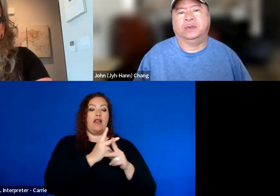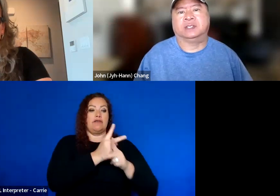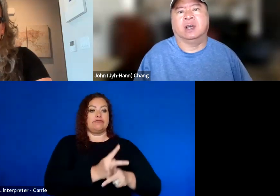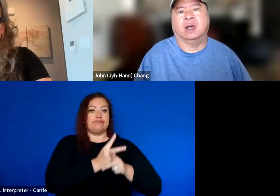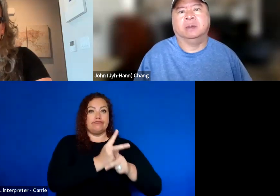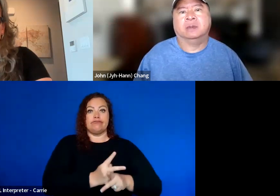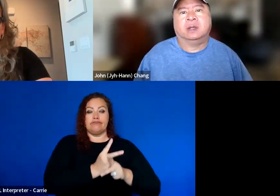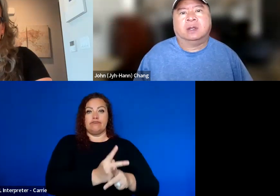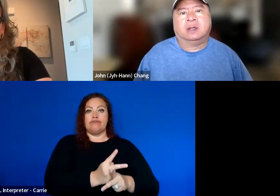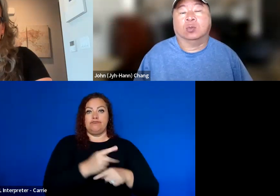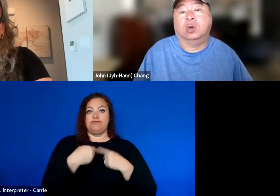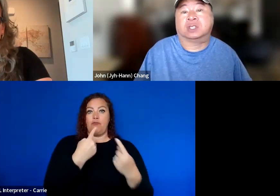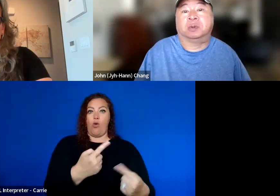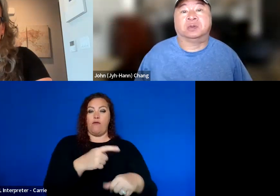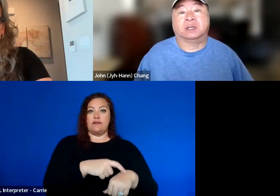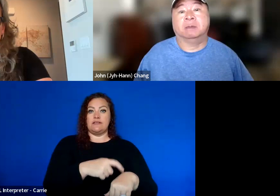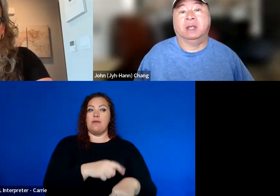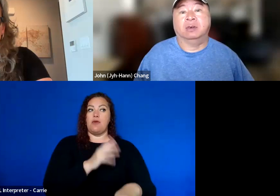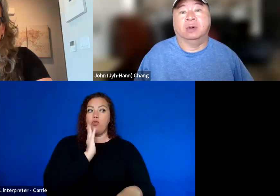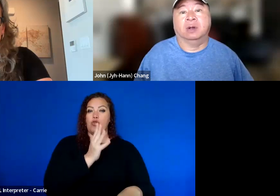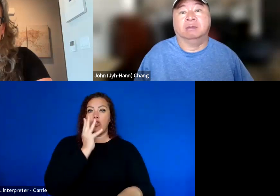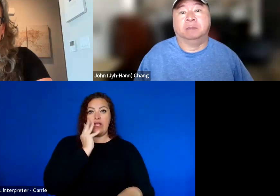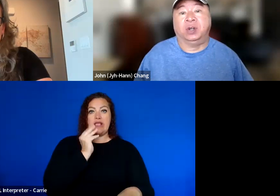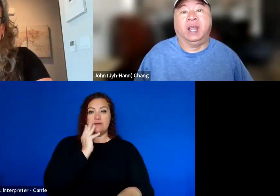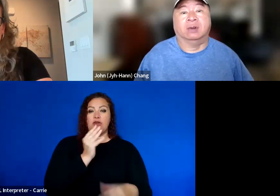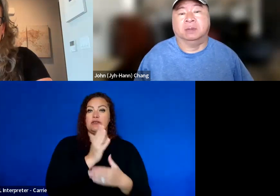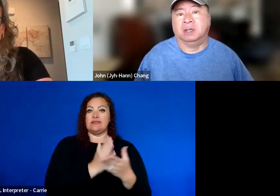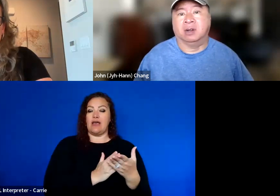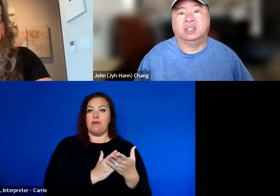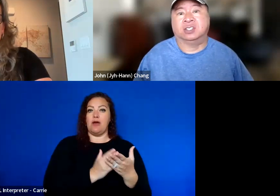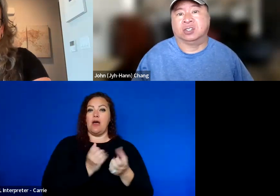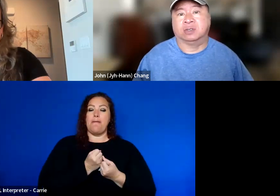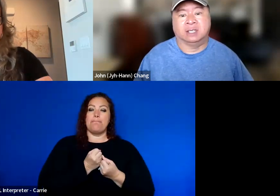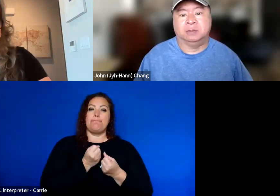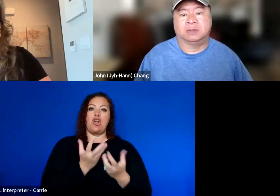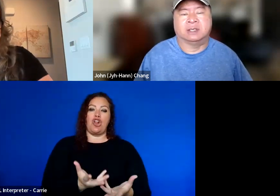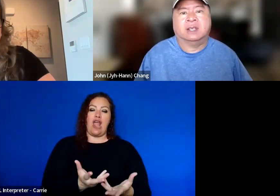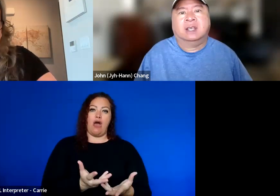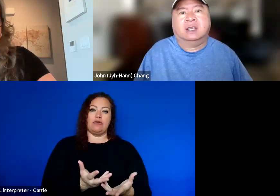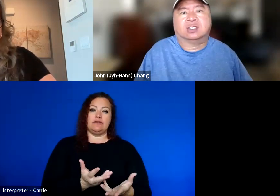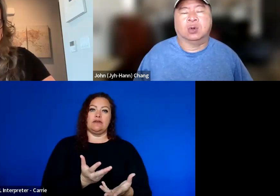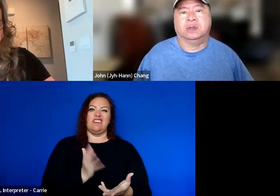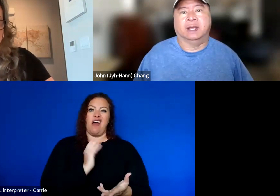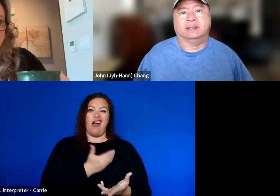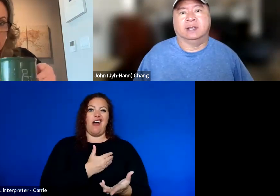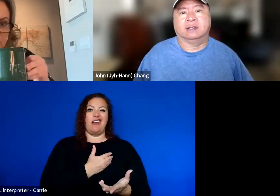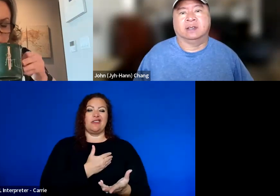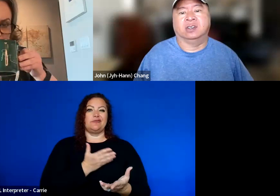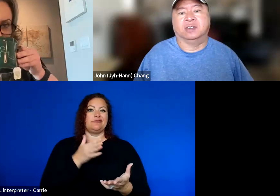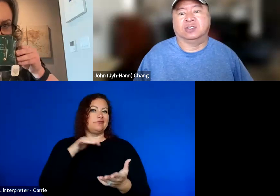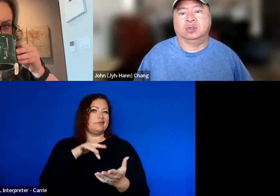caregiving over time will experience some level of burnout. I mean, our literature keeps is showing